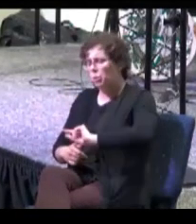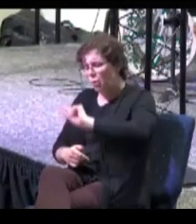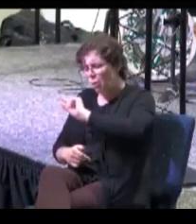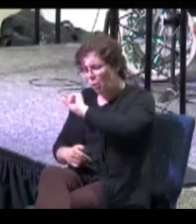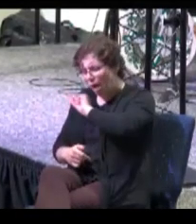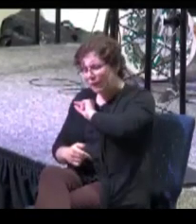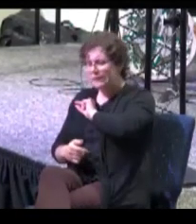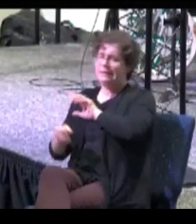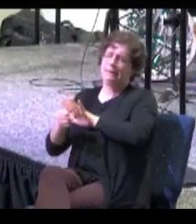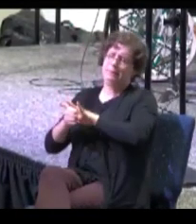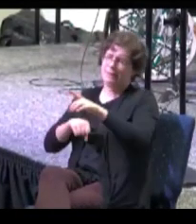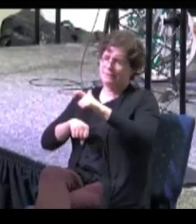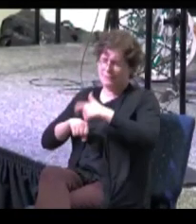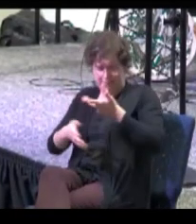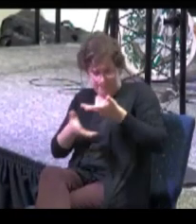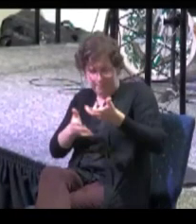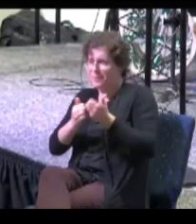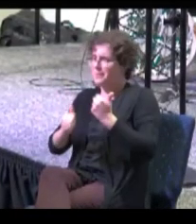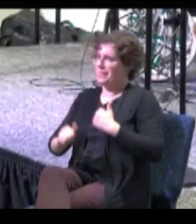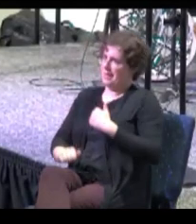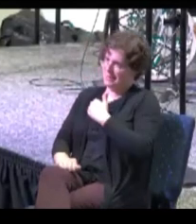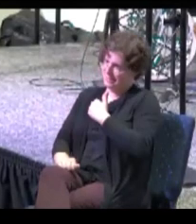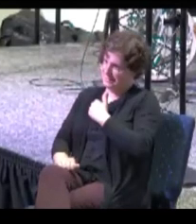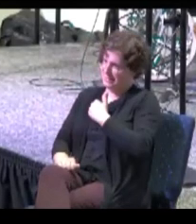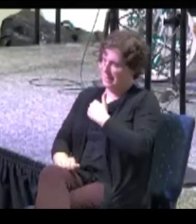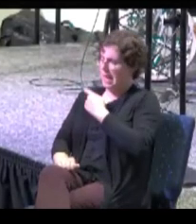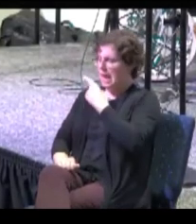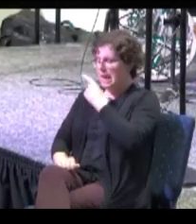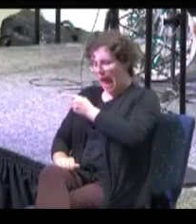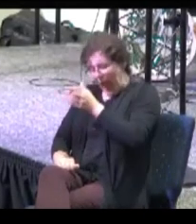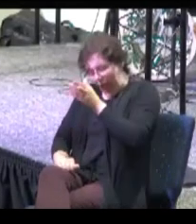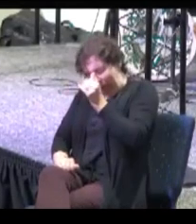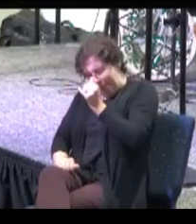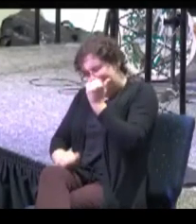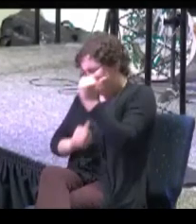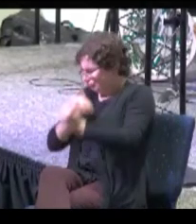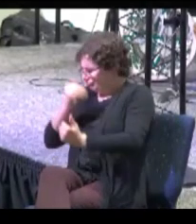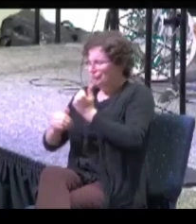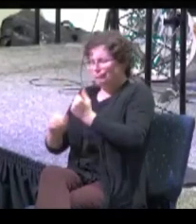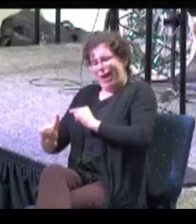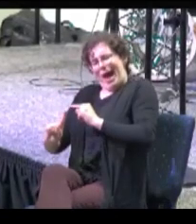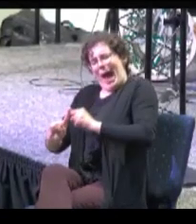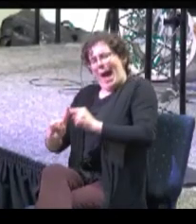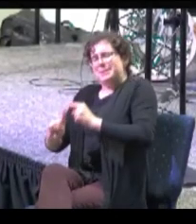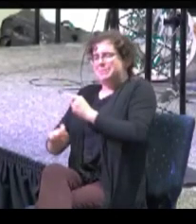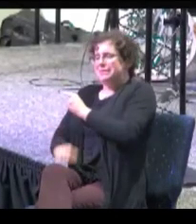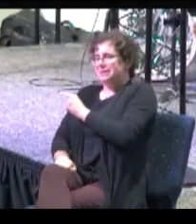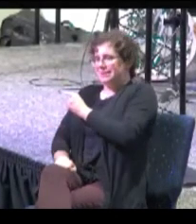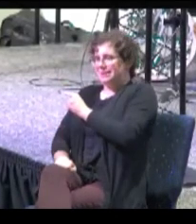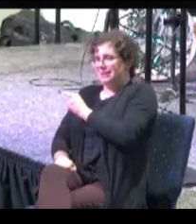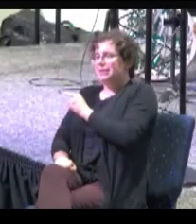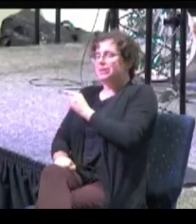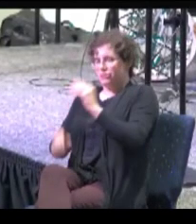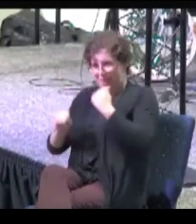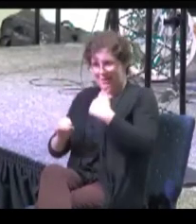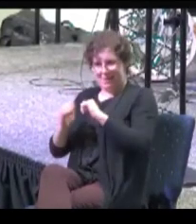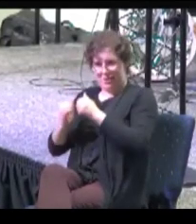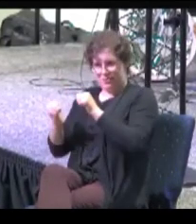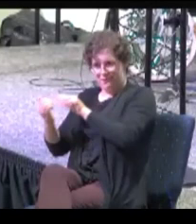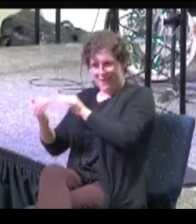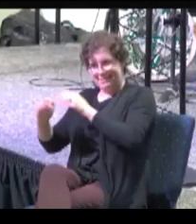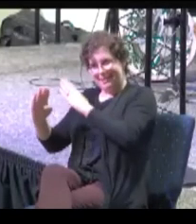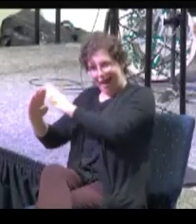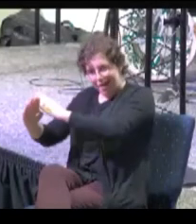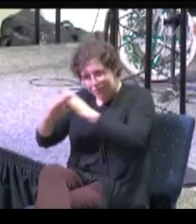time with us. He was an undaunted optimist who taught us how to face obstacles